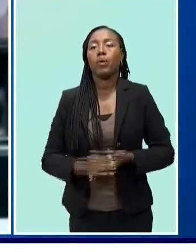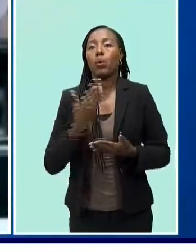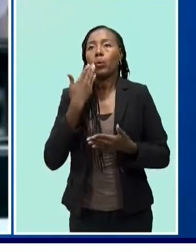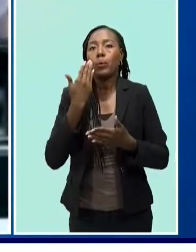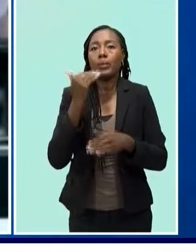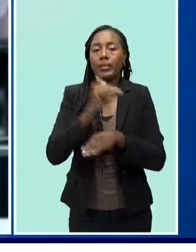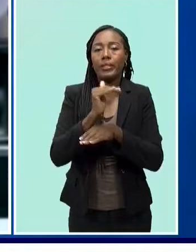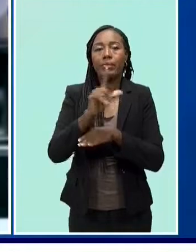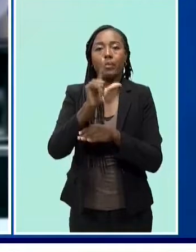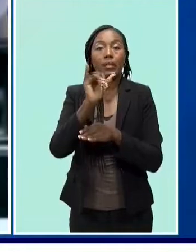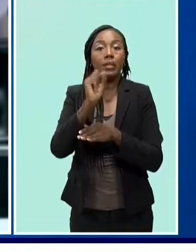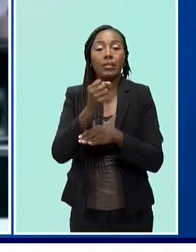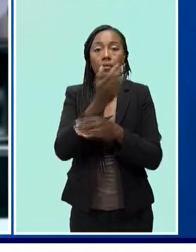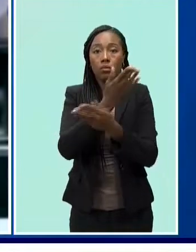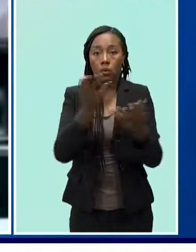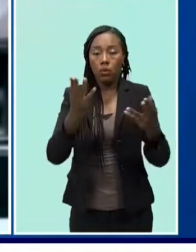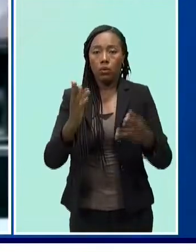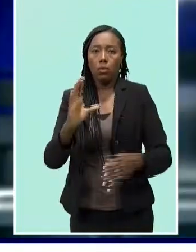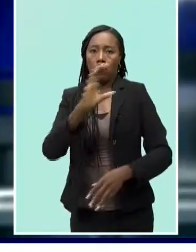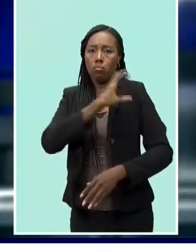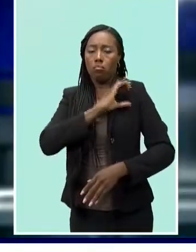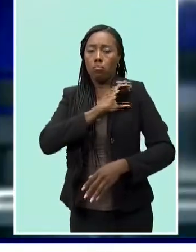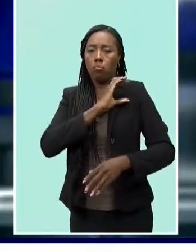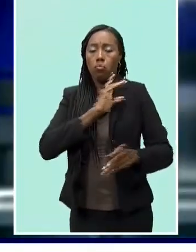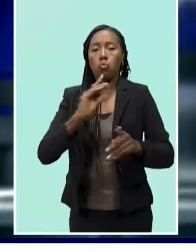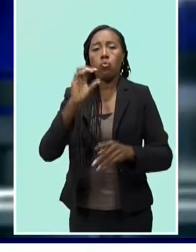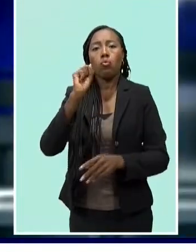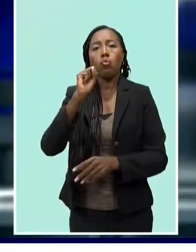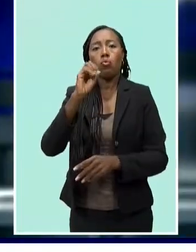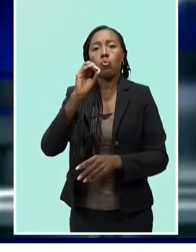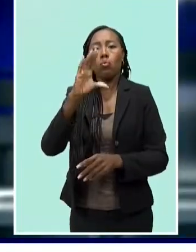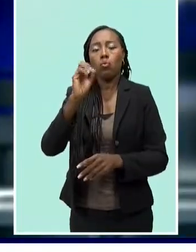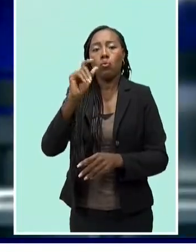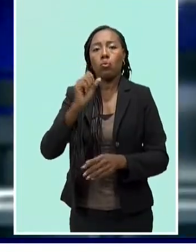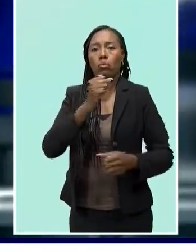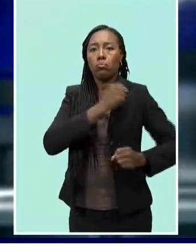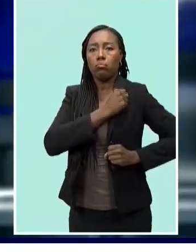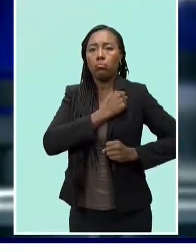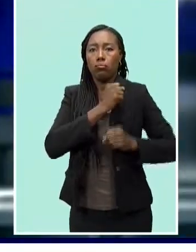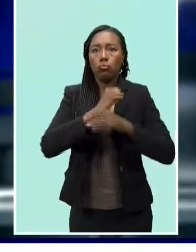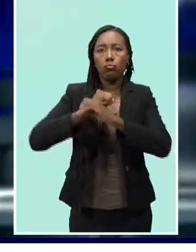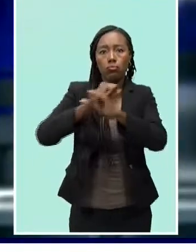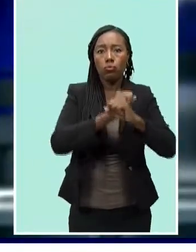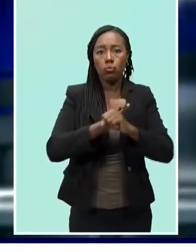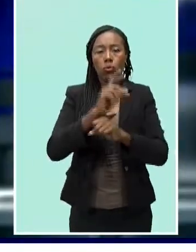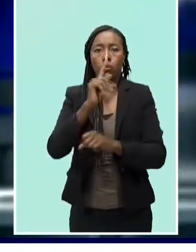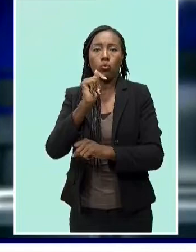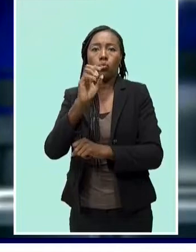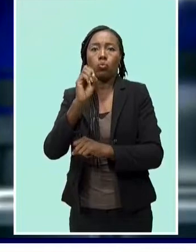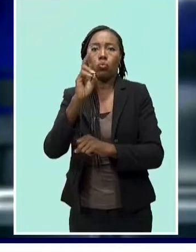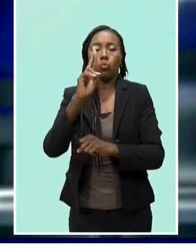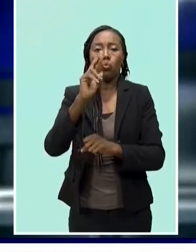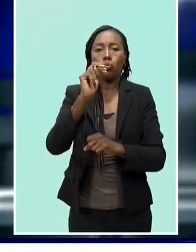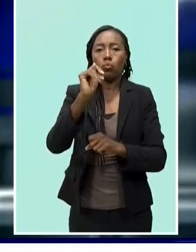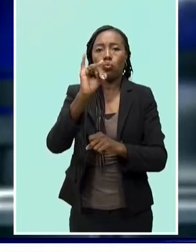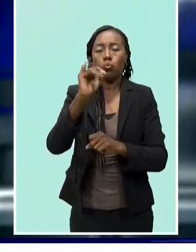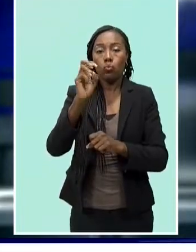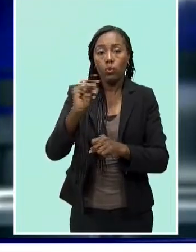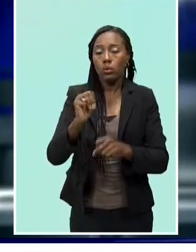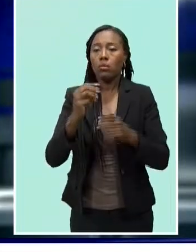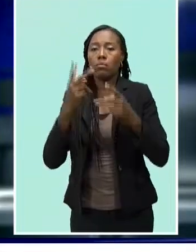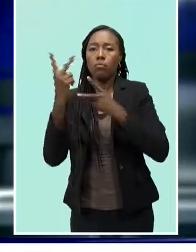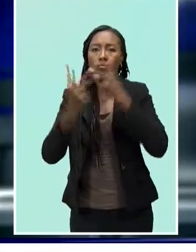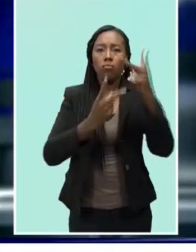evening, viewers. Well, representatives of the police, Coast Guard, Regional Security System, tourism, and relatives of the missing visitors attended